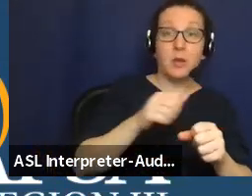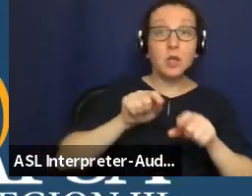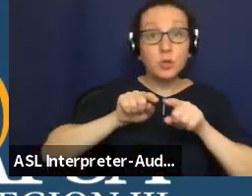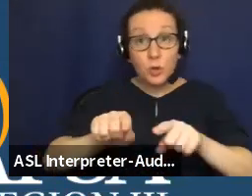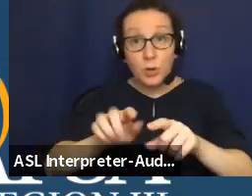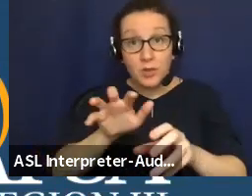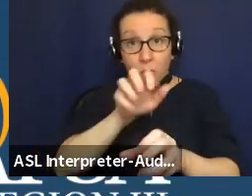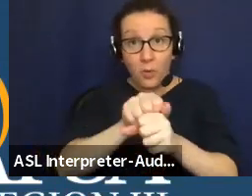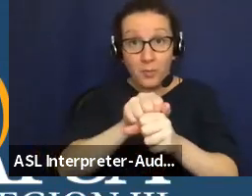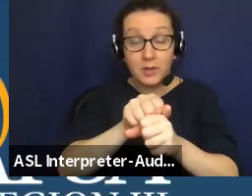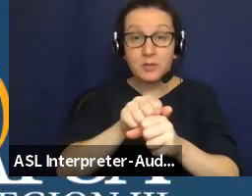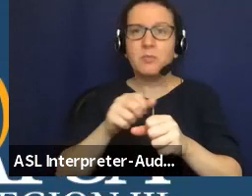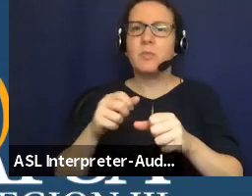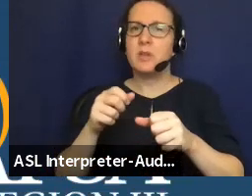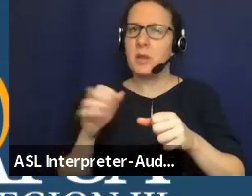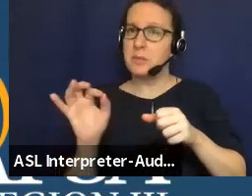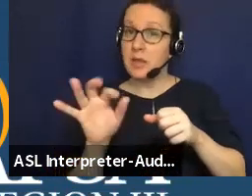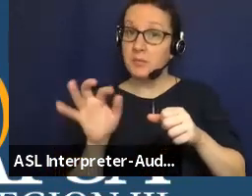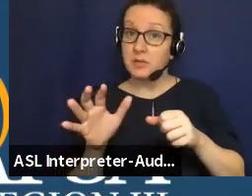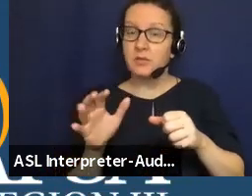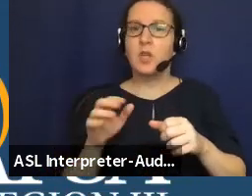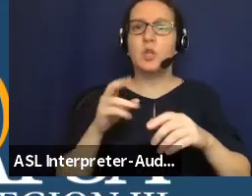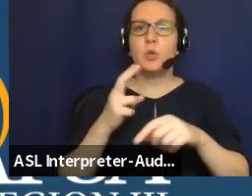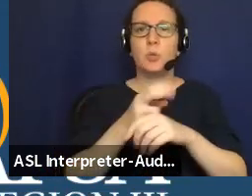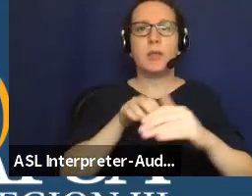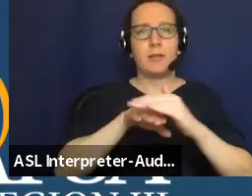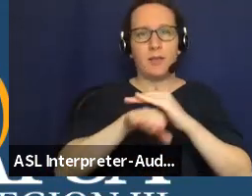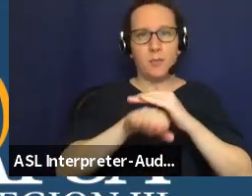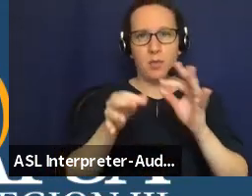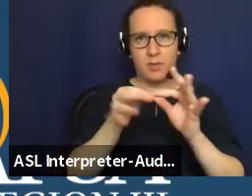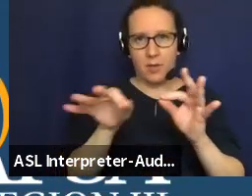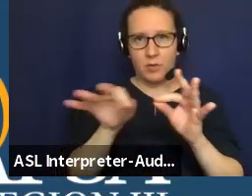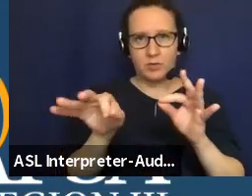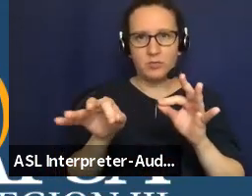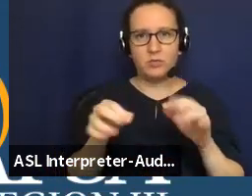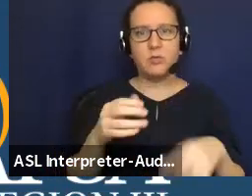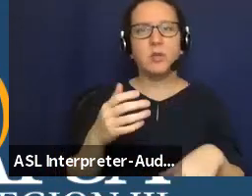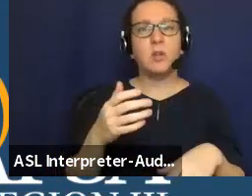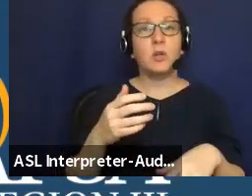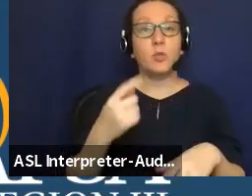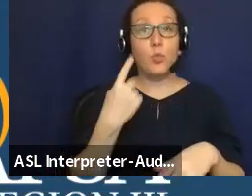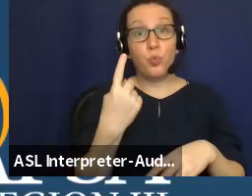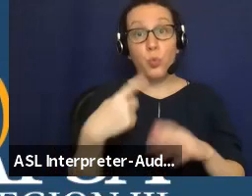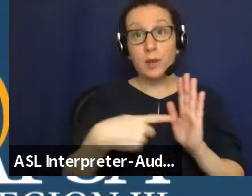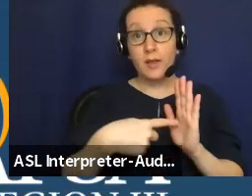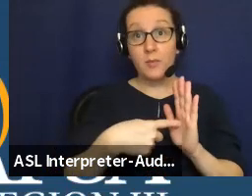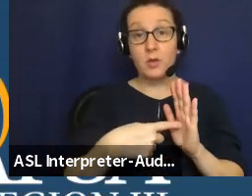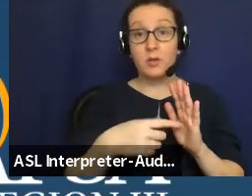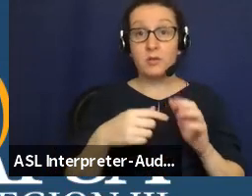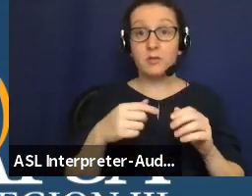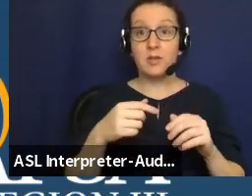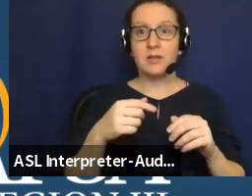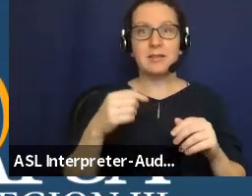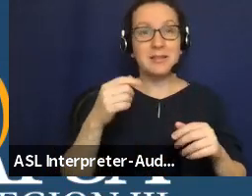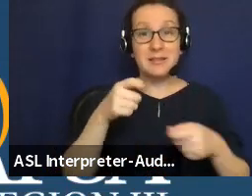And one example of this is something very simple, just but it's positive. Is instead of saying like if you go